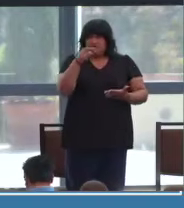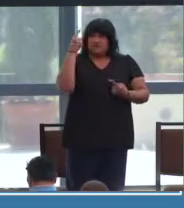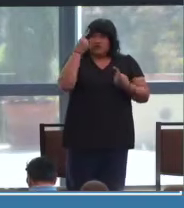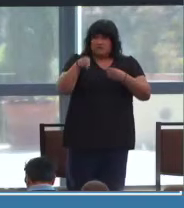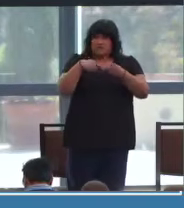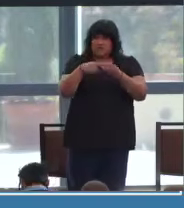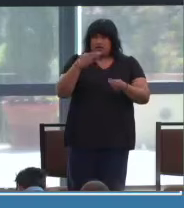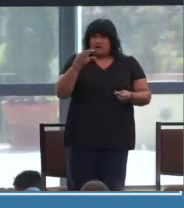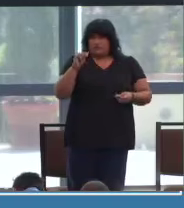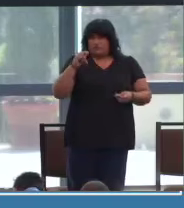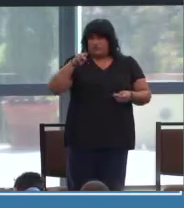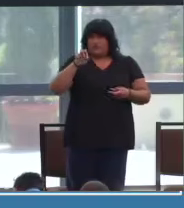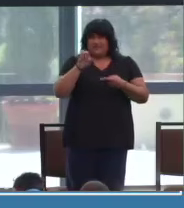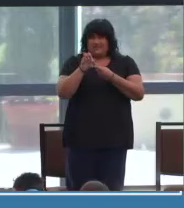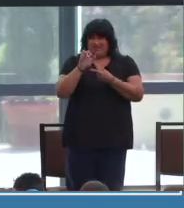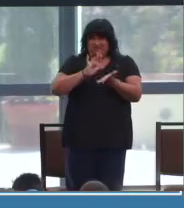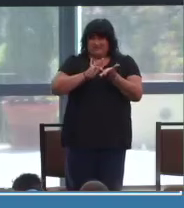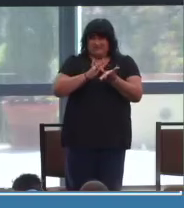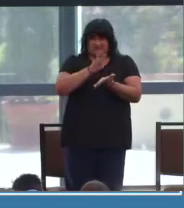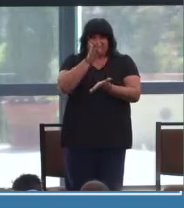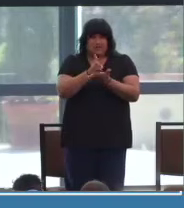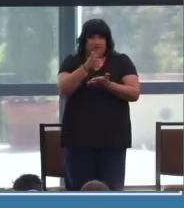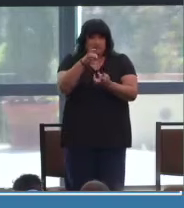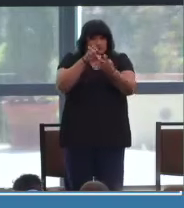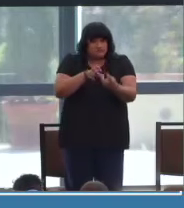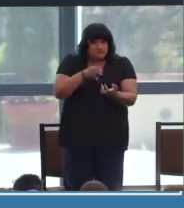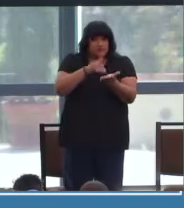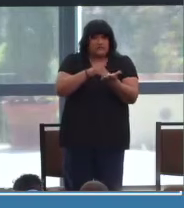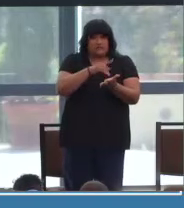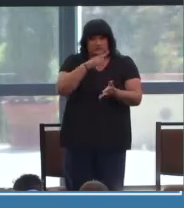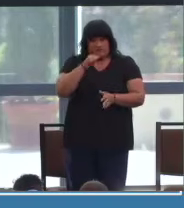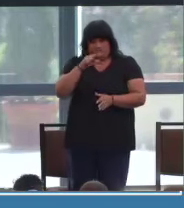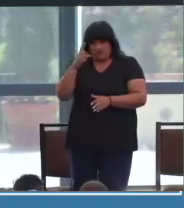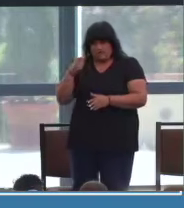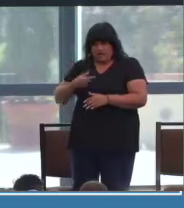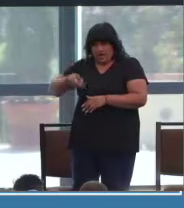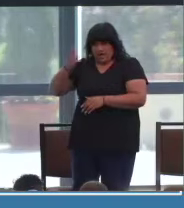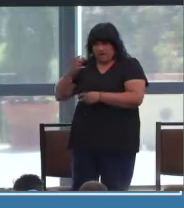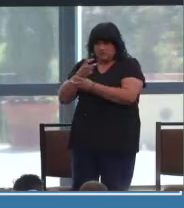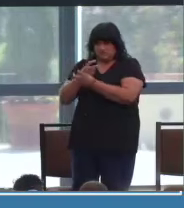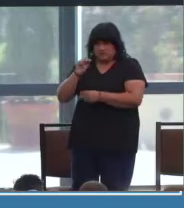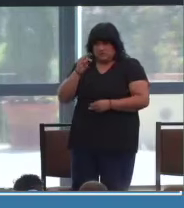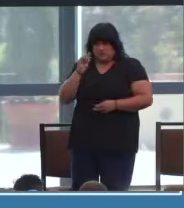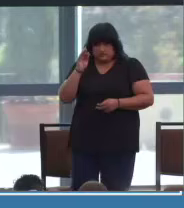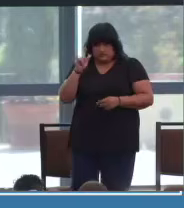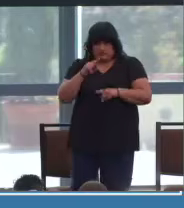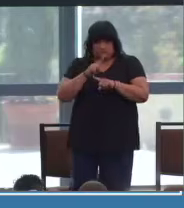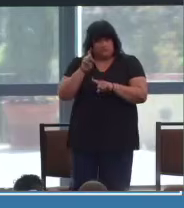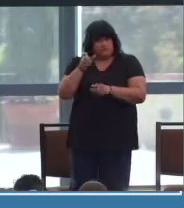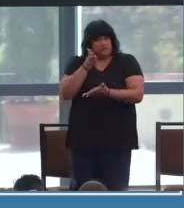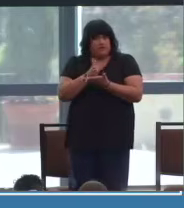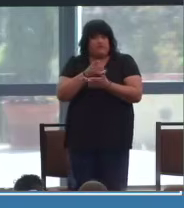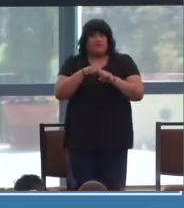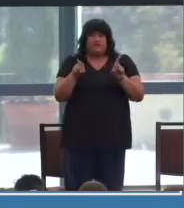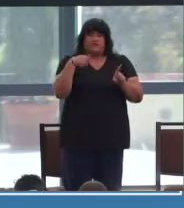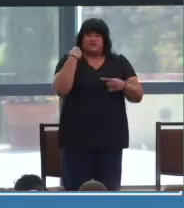stopping your hydroxychloroquine, if you've been talking about that with your doctor, not because of eye toxicity, in which case you should just stop, but if you've been thinking about